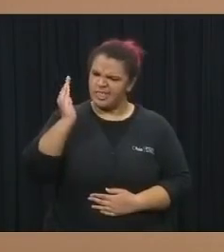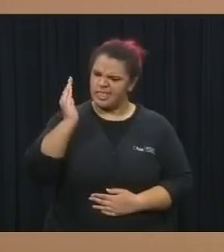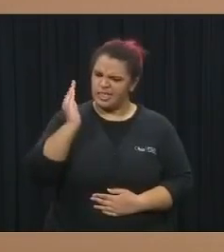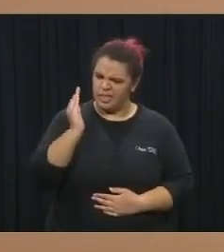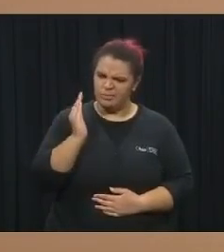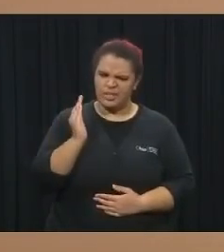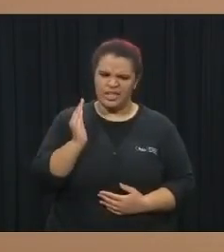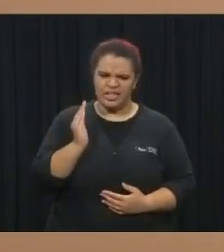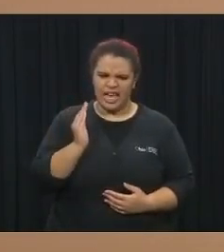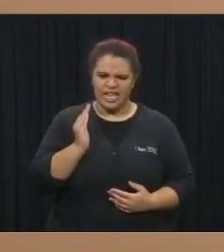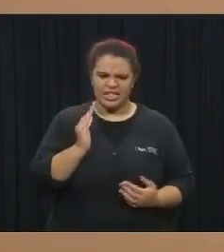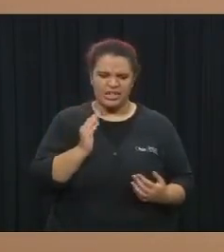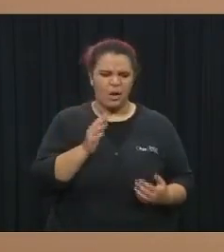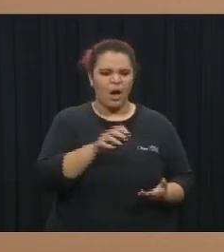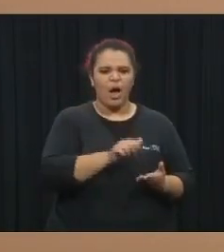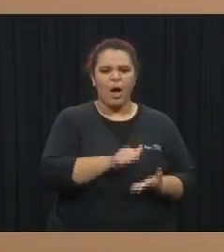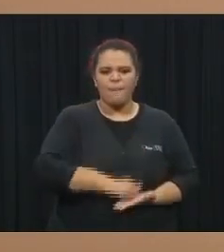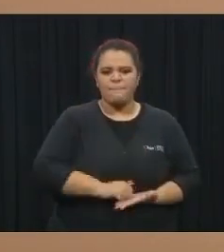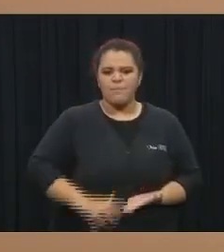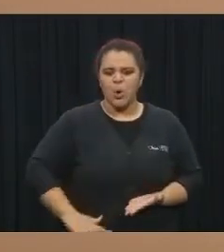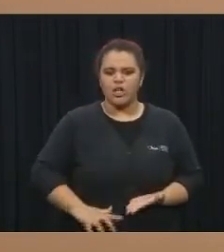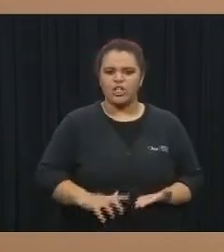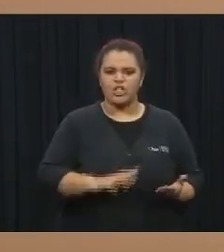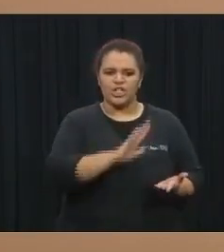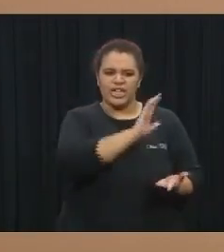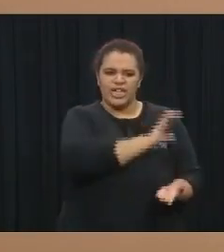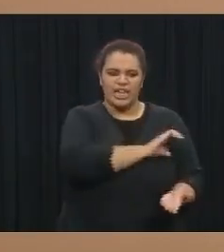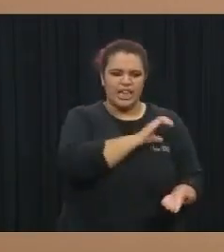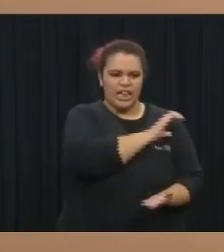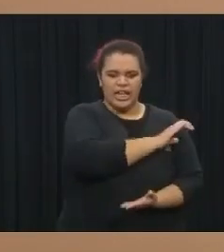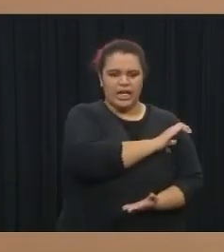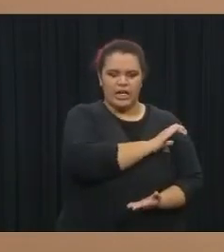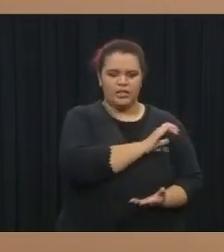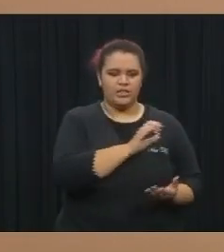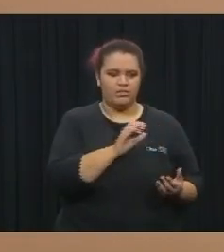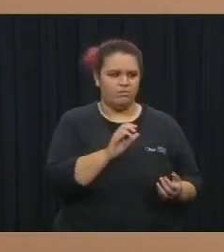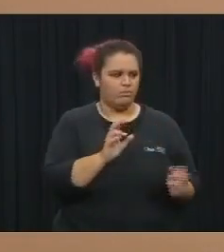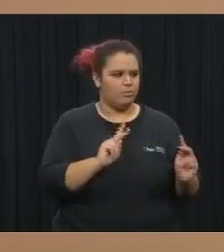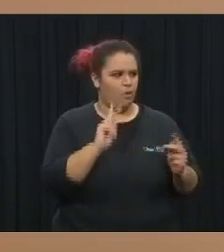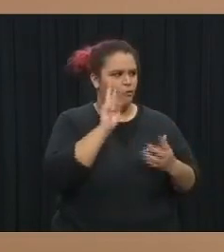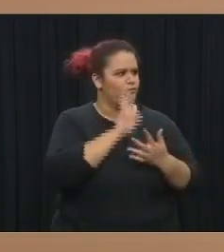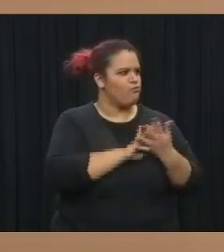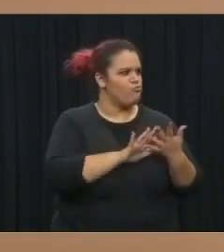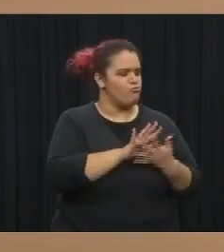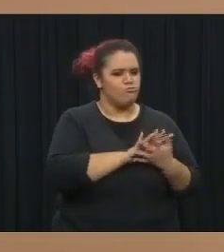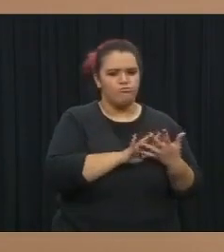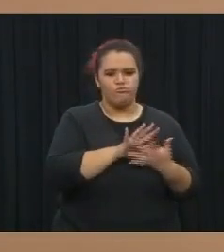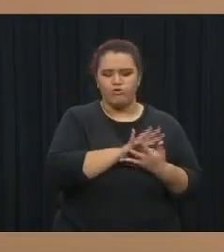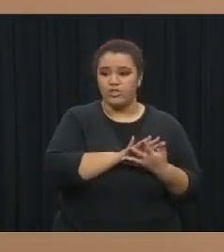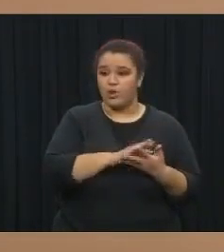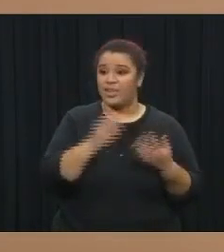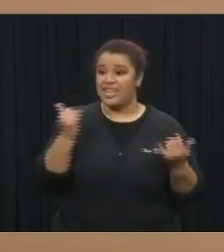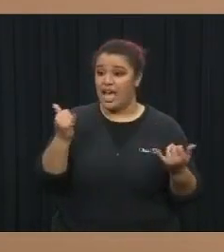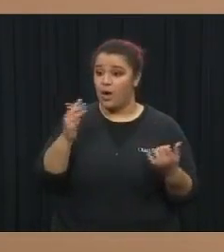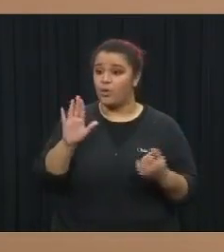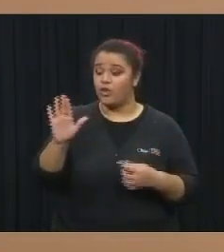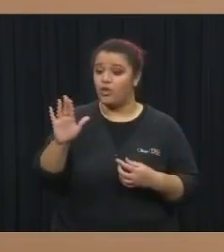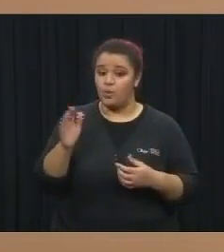with abortion clinics. Under your order on non-essential surgeries, are abortions considered